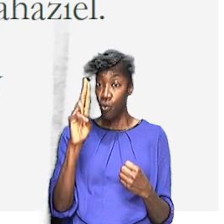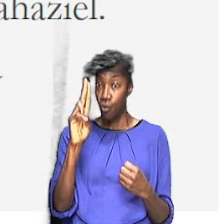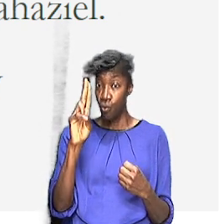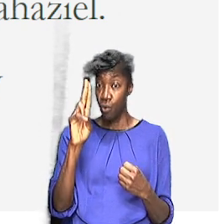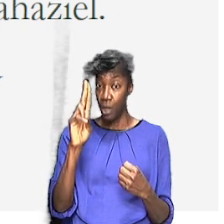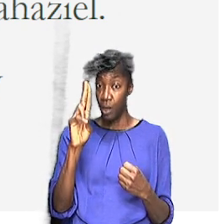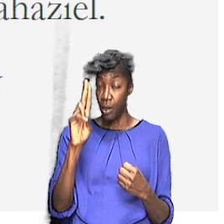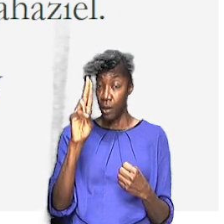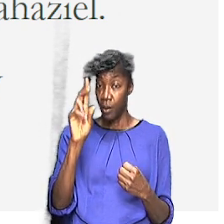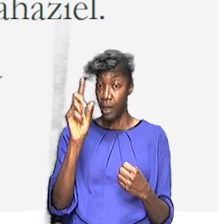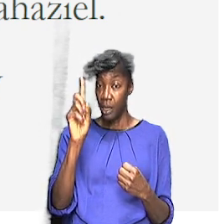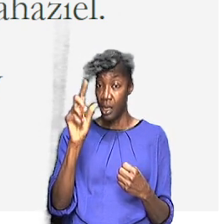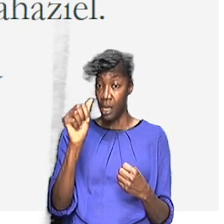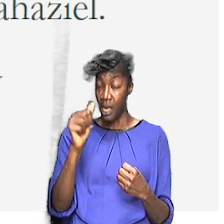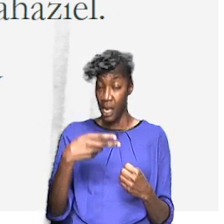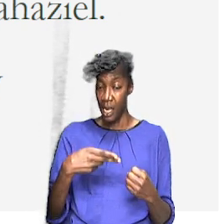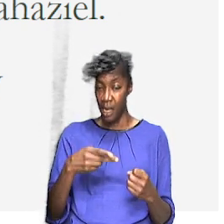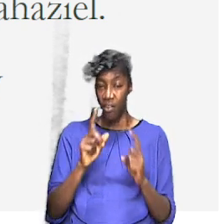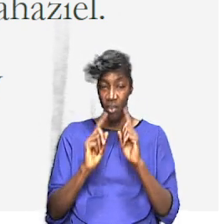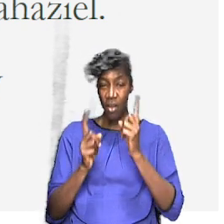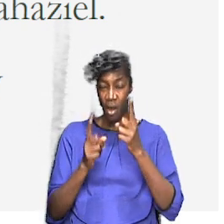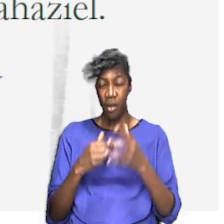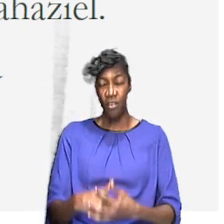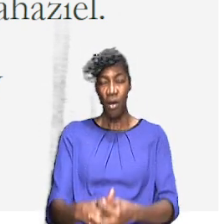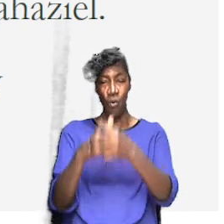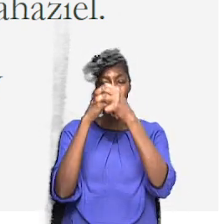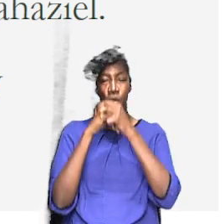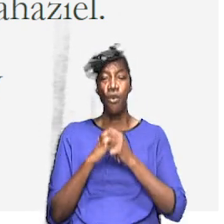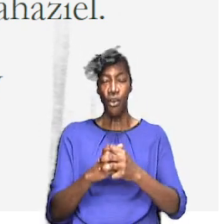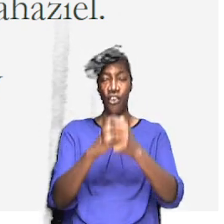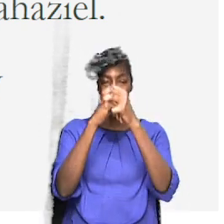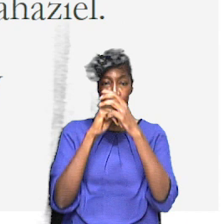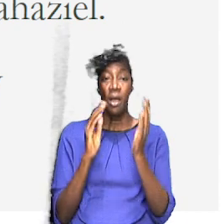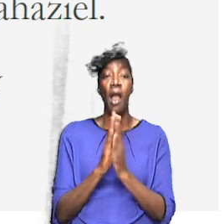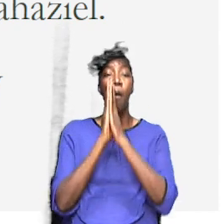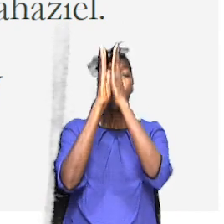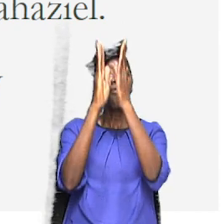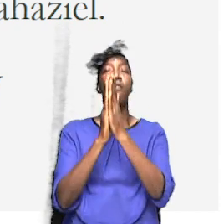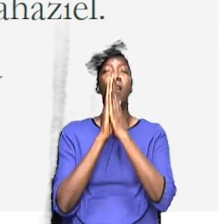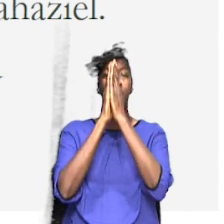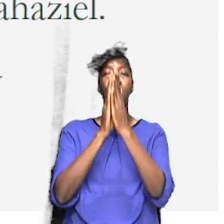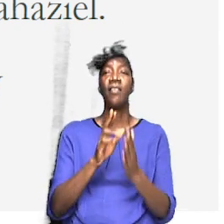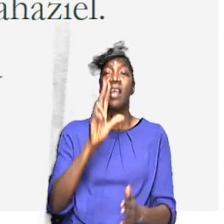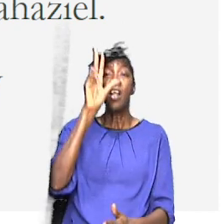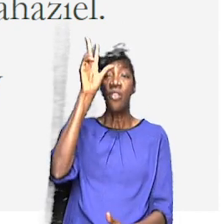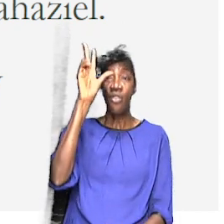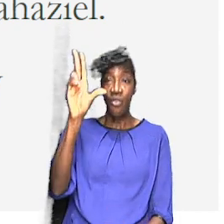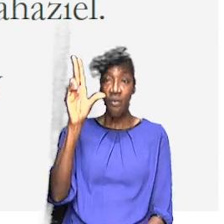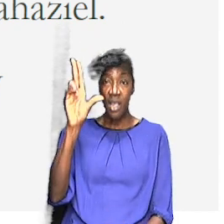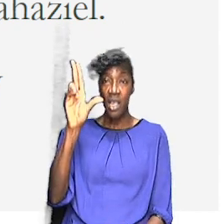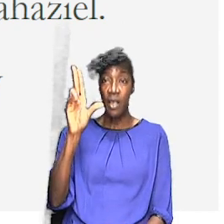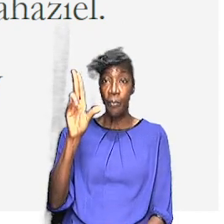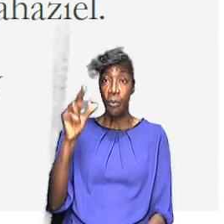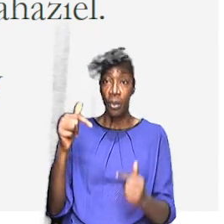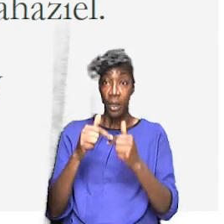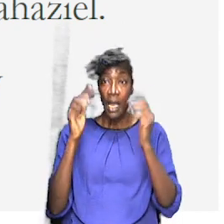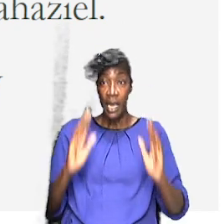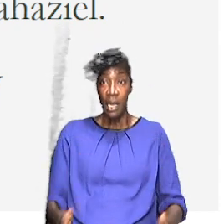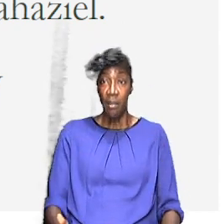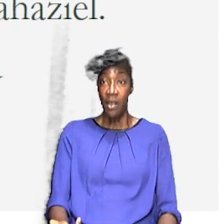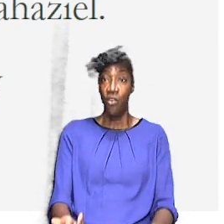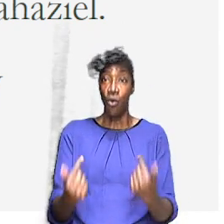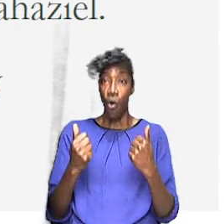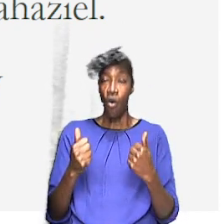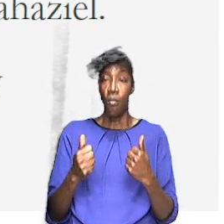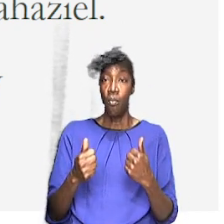scripture speaks to worship. Judah means to praise. All right. So three hostile enemies came up against them.